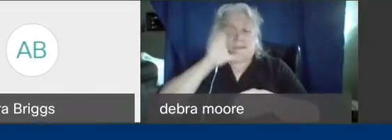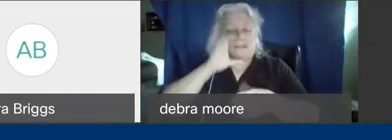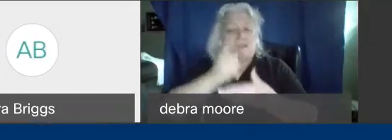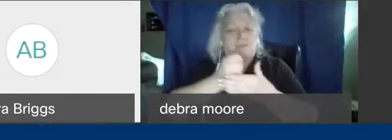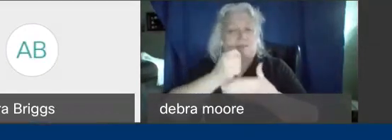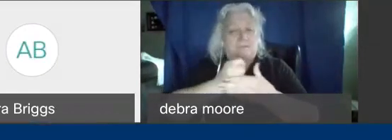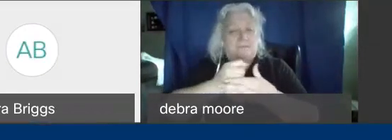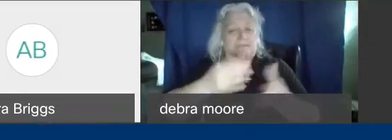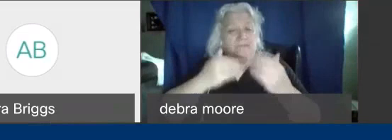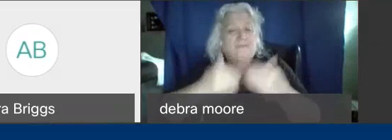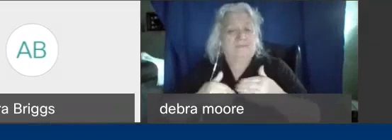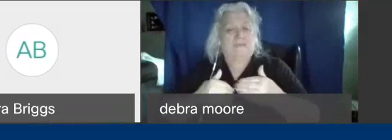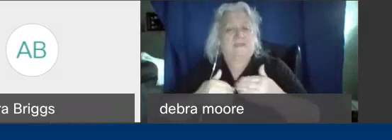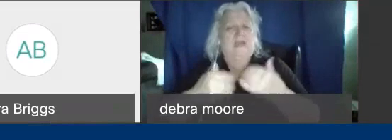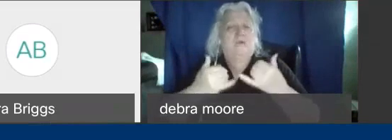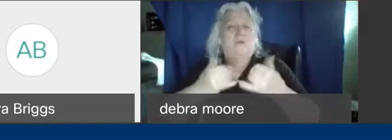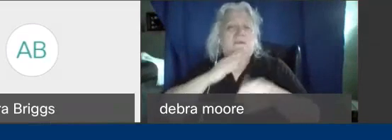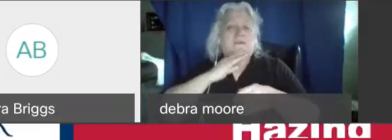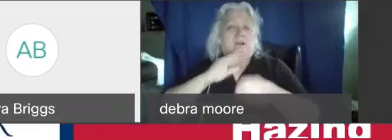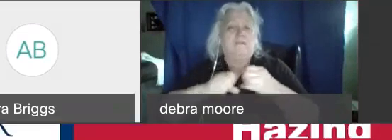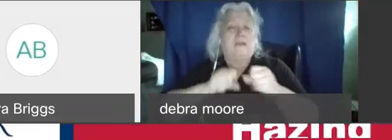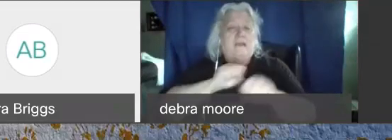Okay, next we'll discuss hazing.